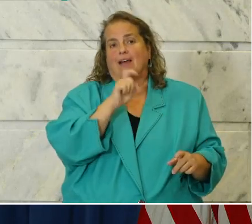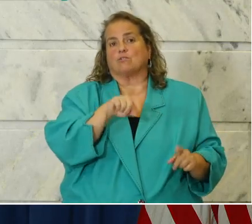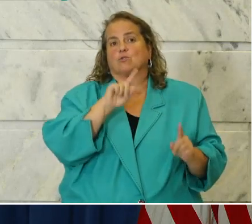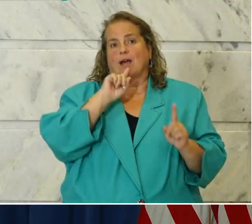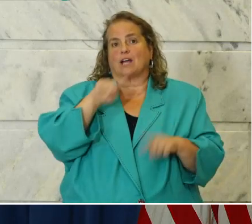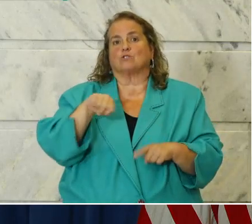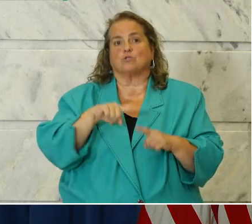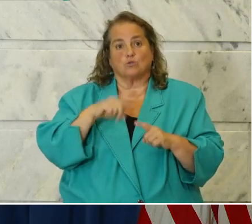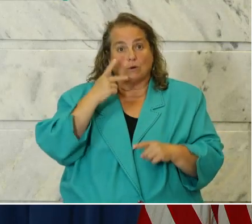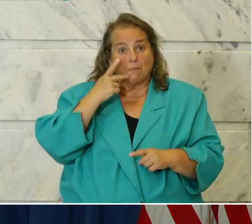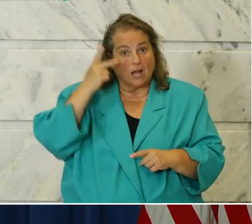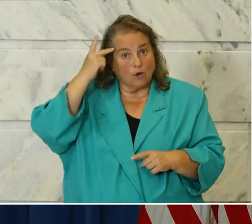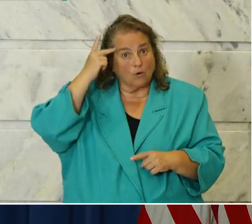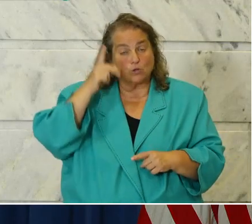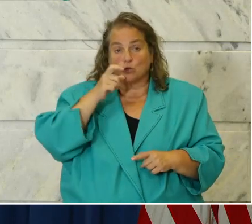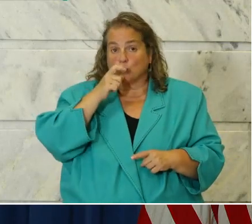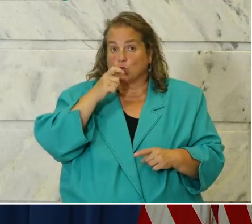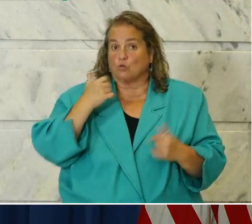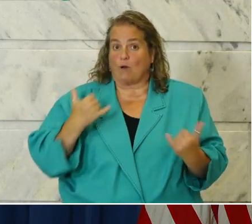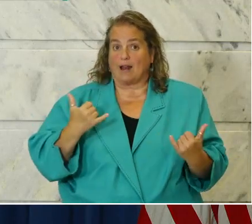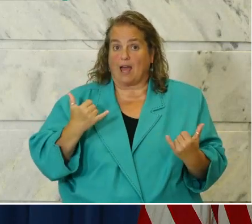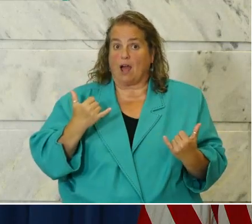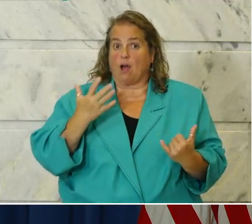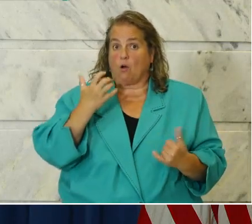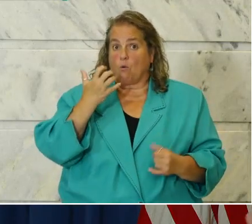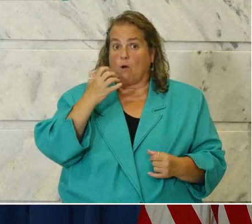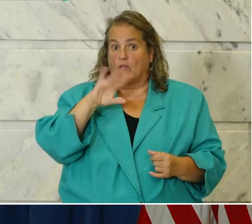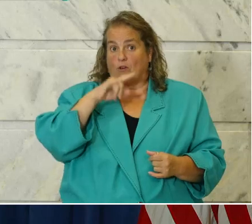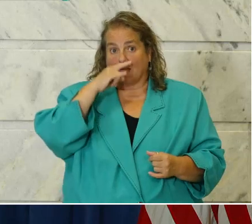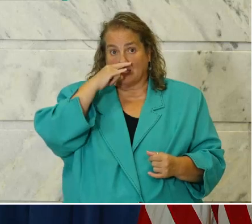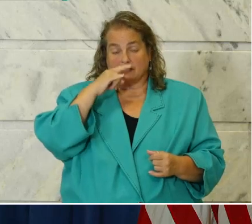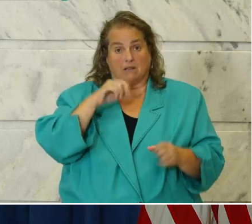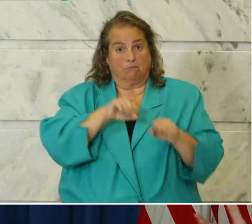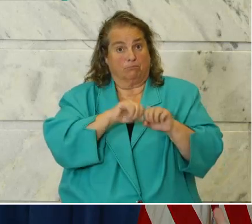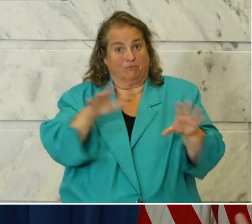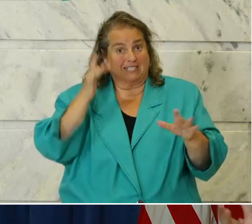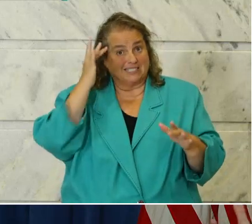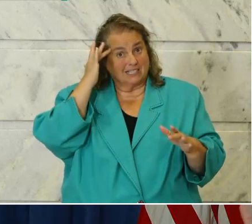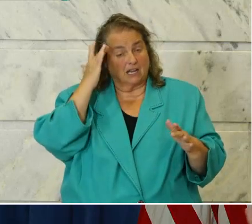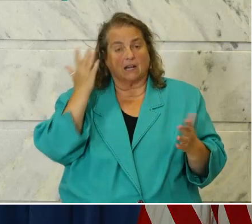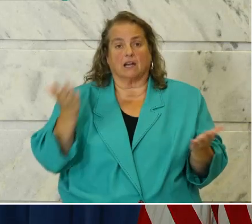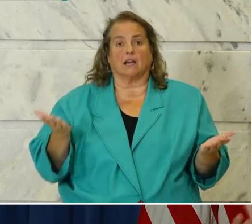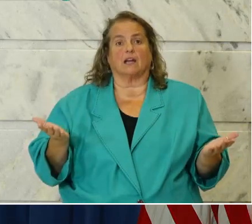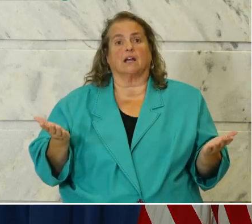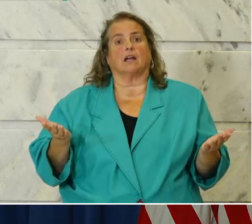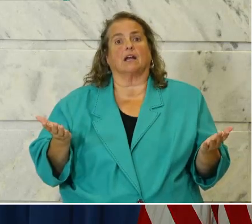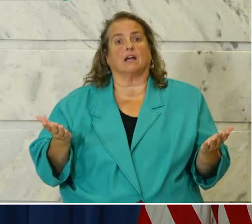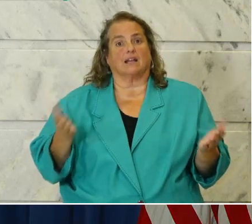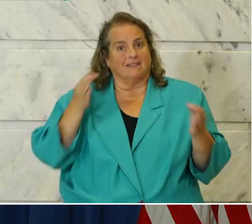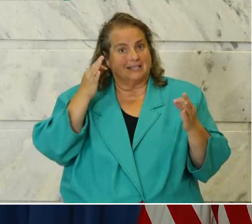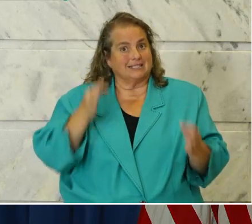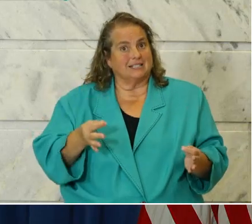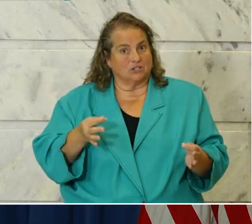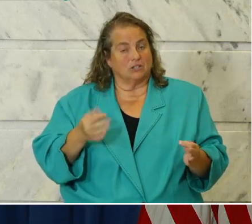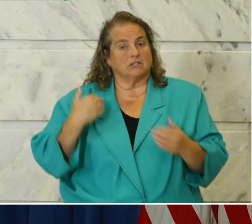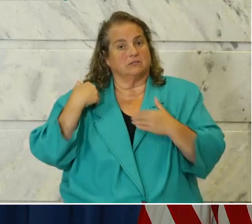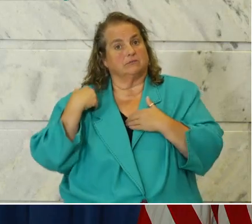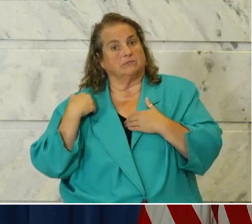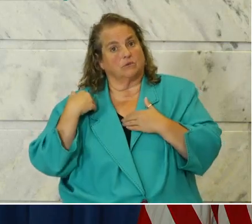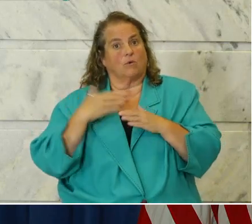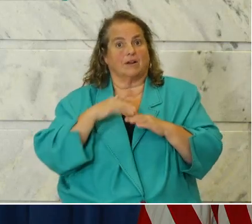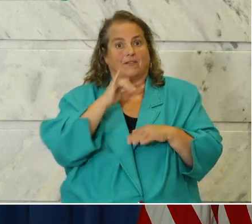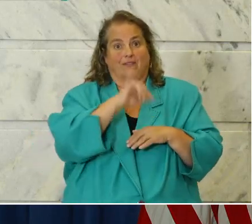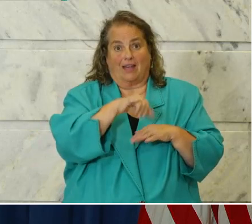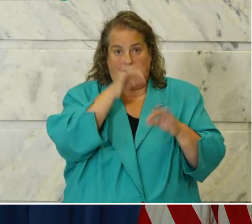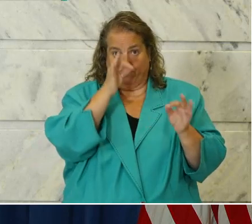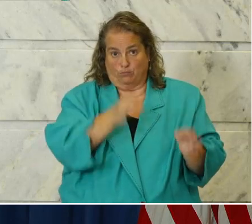to parents that right now probably want their kids back, but the moment there's an outbreak, again, that decision's got to rest on that